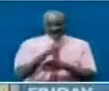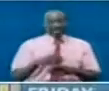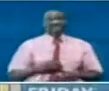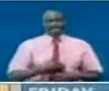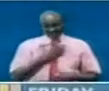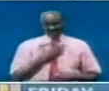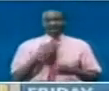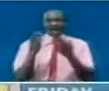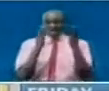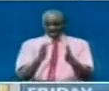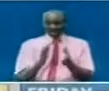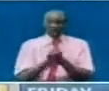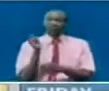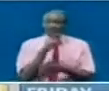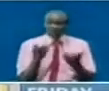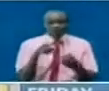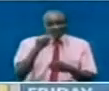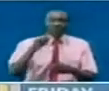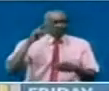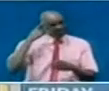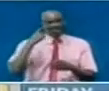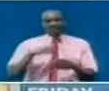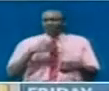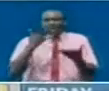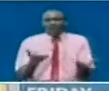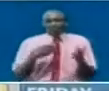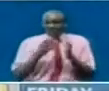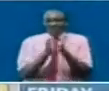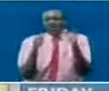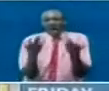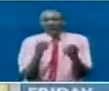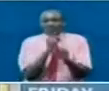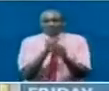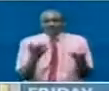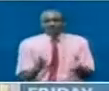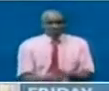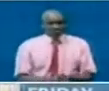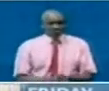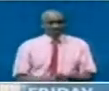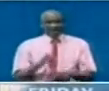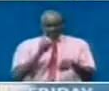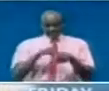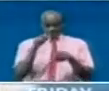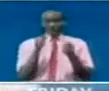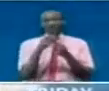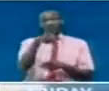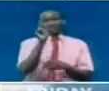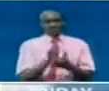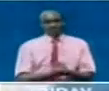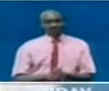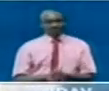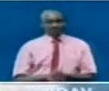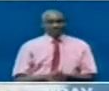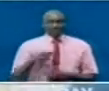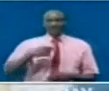America's just about to wind up. So how do you think you did, generally? Now, after you redeemed yourself. Well,